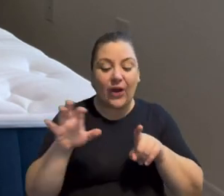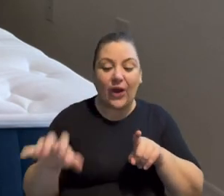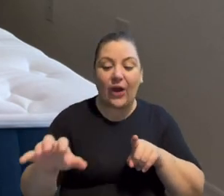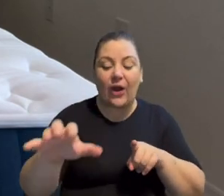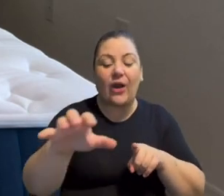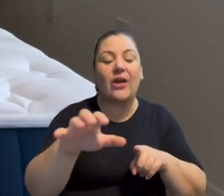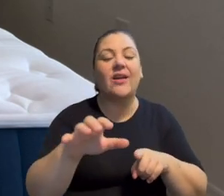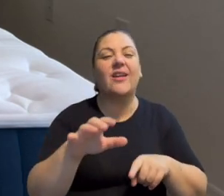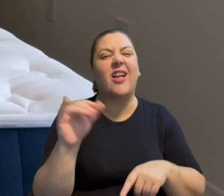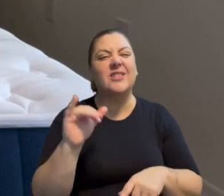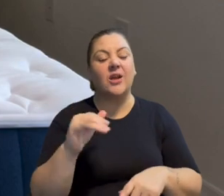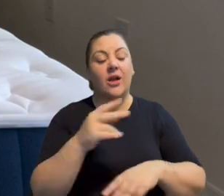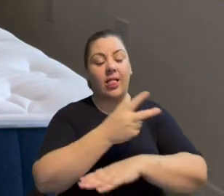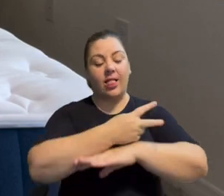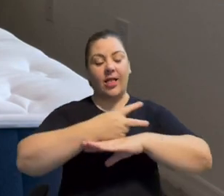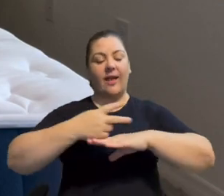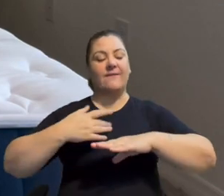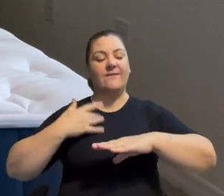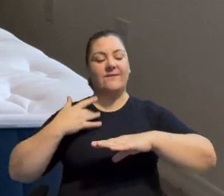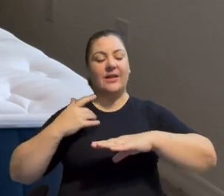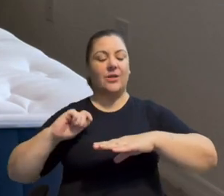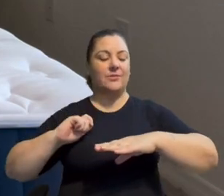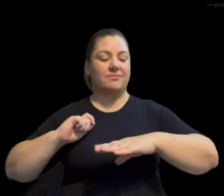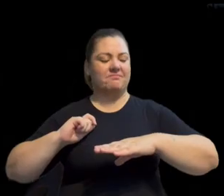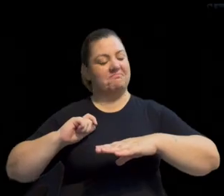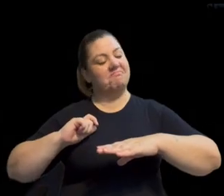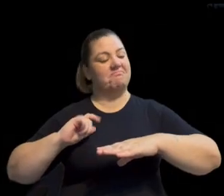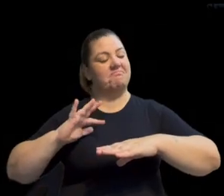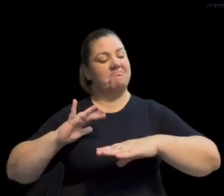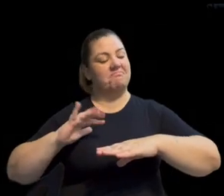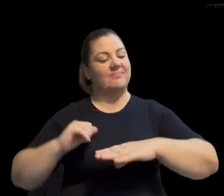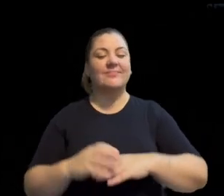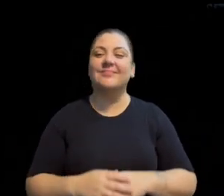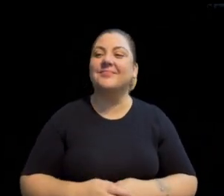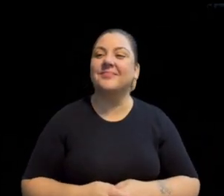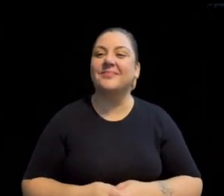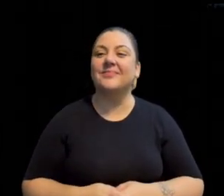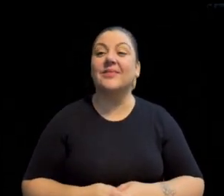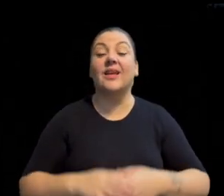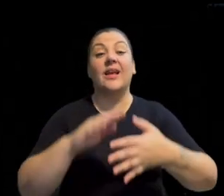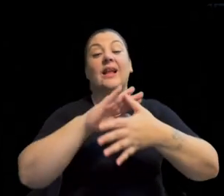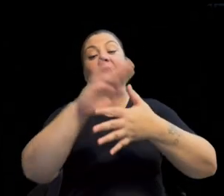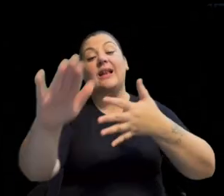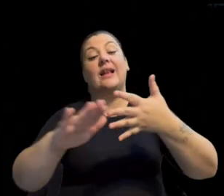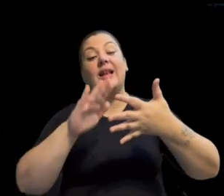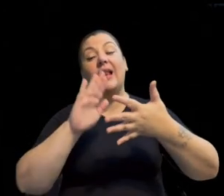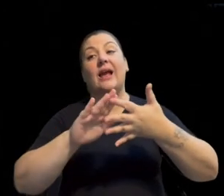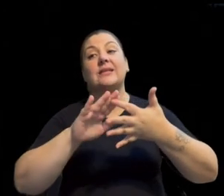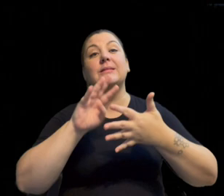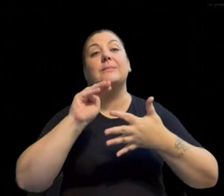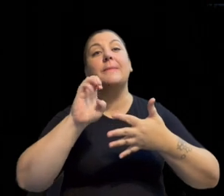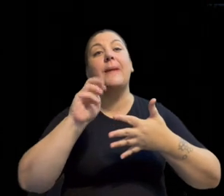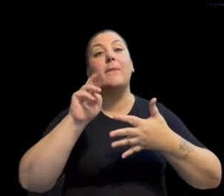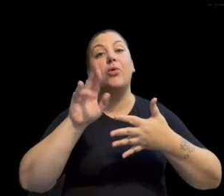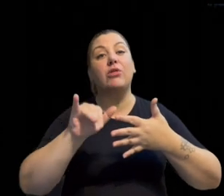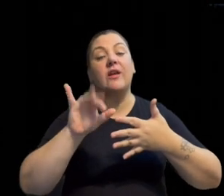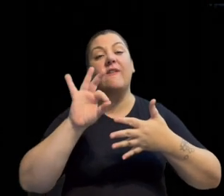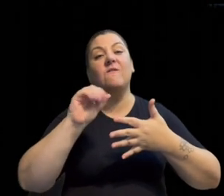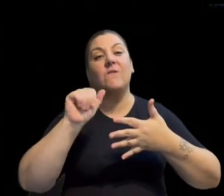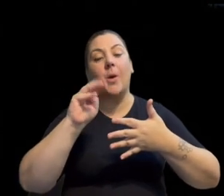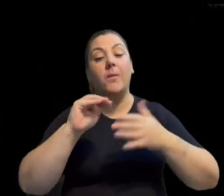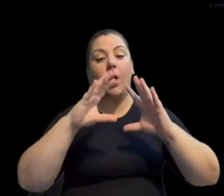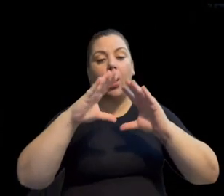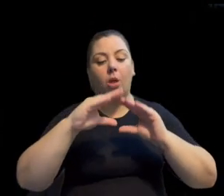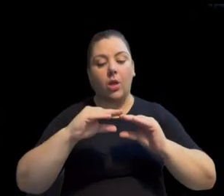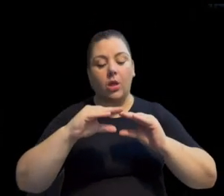nice feel when you're laying down in the mattress. So the next layer is that memory foam, so it's got a little bit of a slower